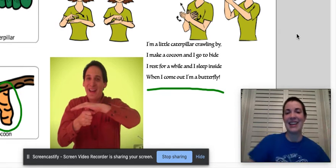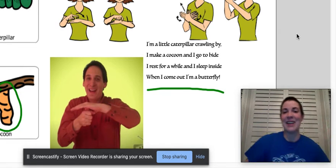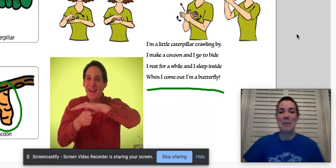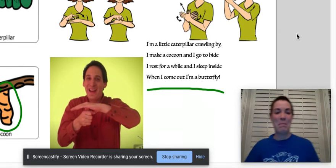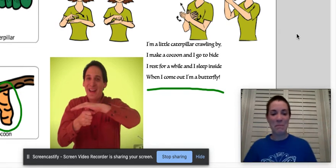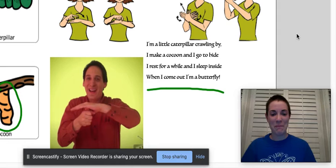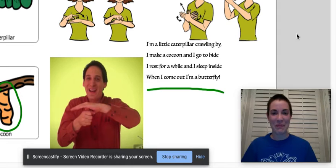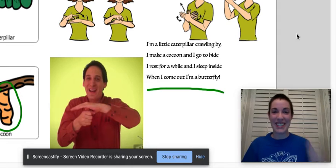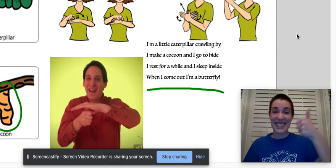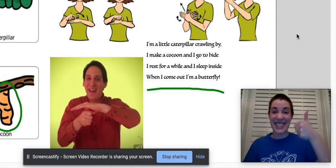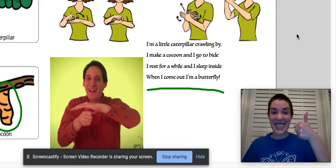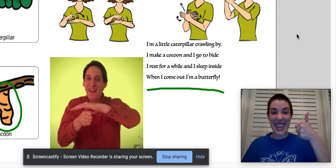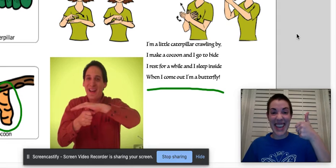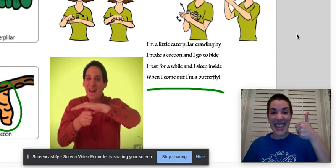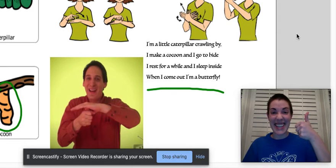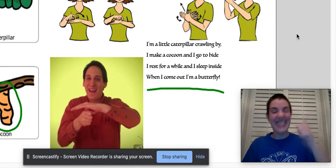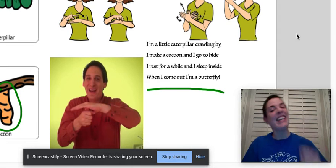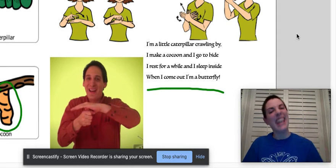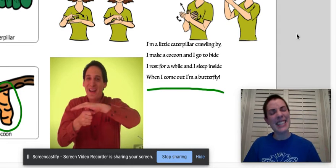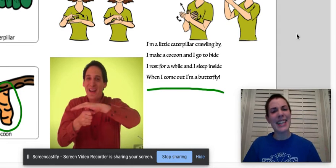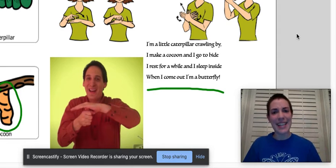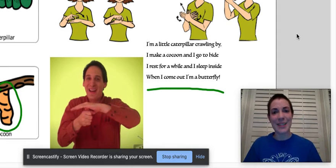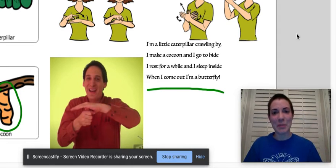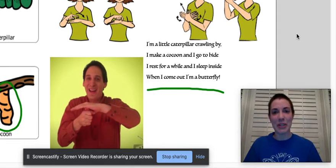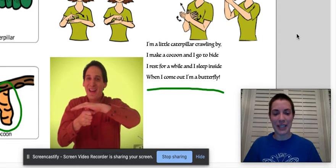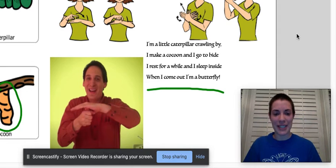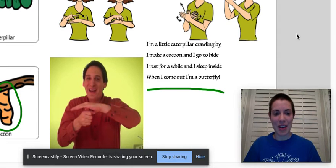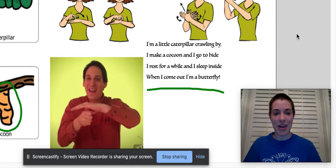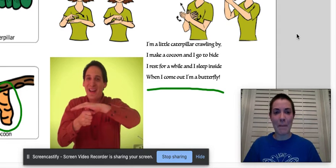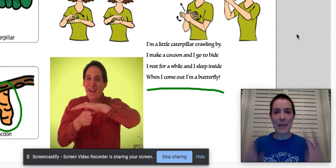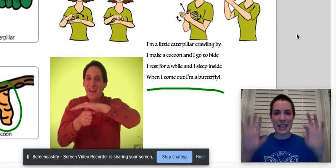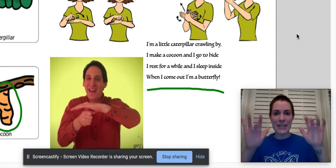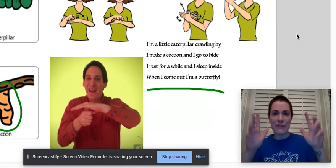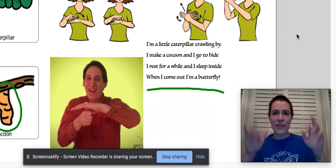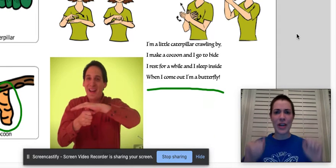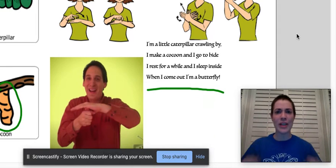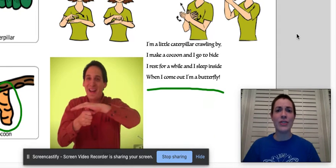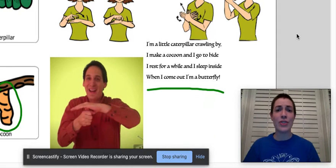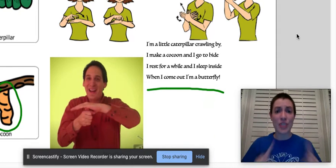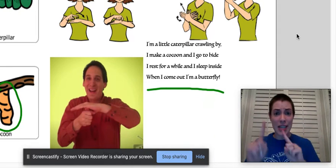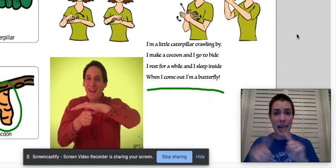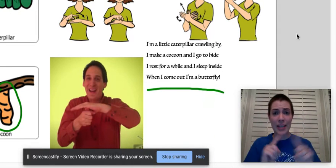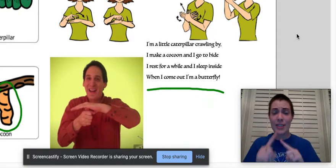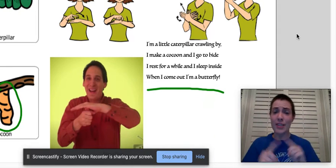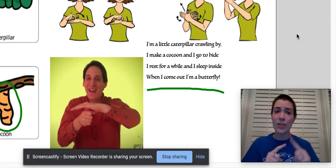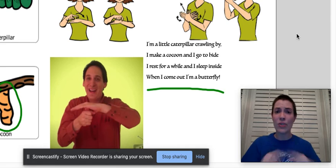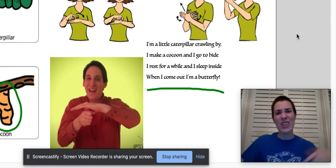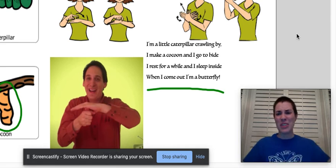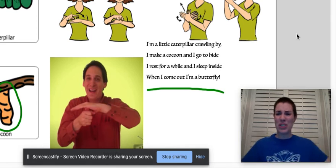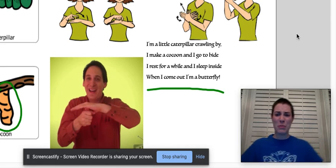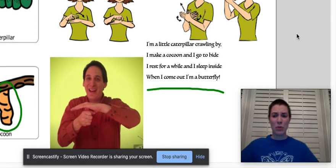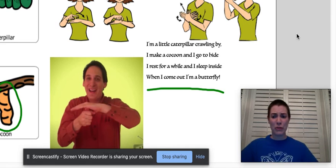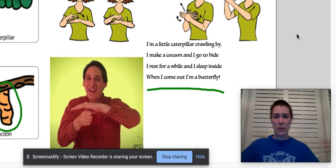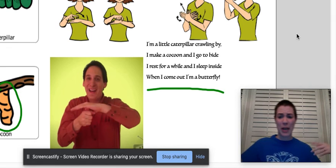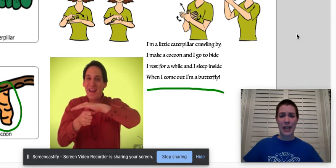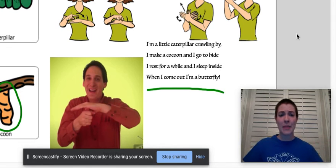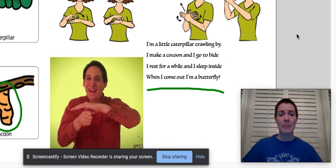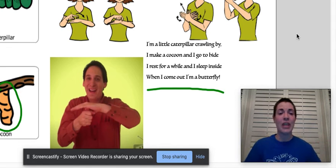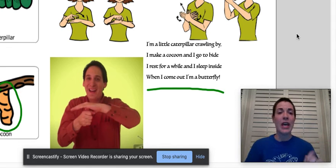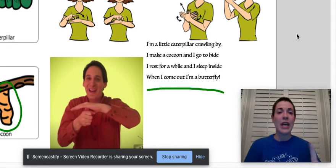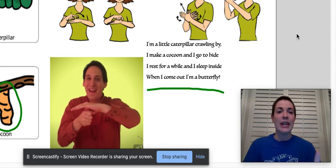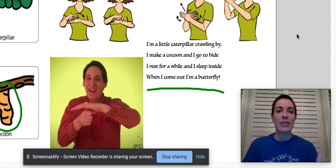butterfly. Did you like it? It's a nice, simple little song, but it's fun to sign to or even just to move your